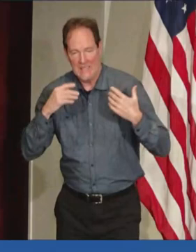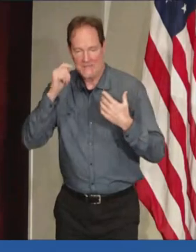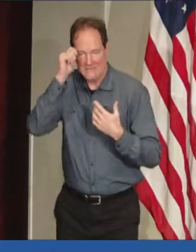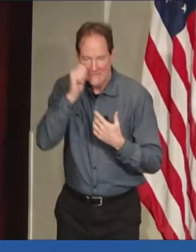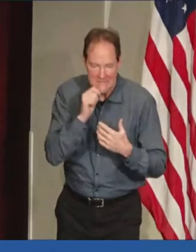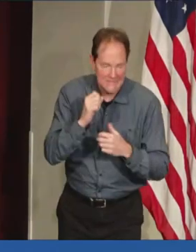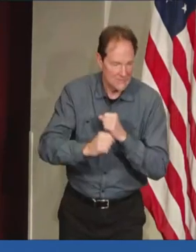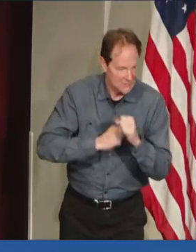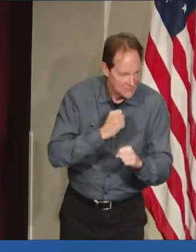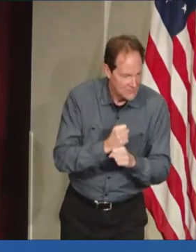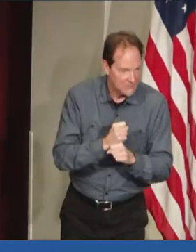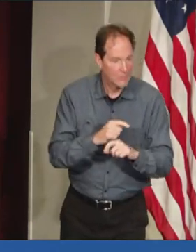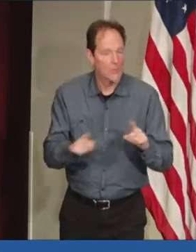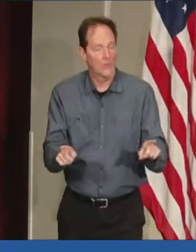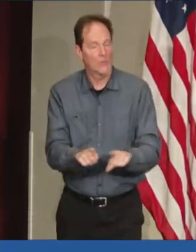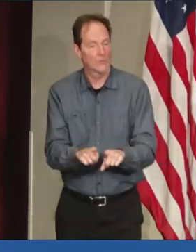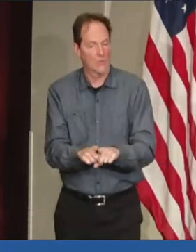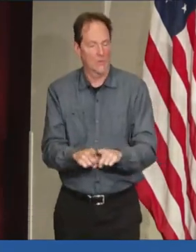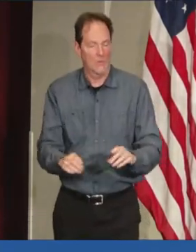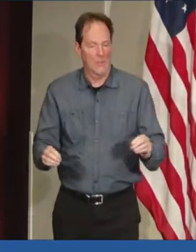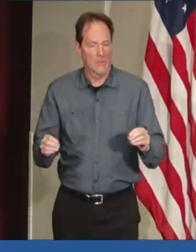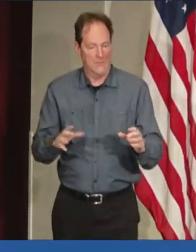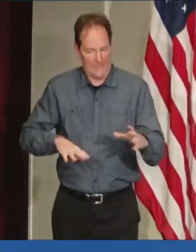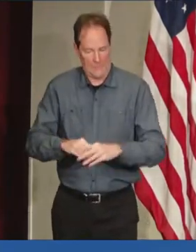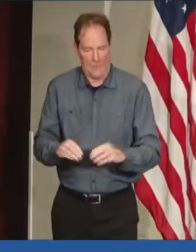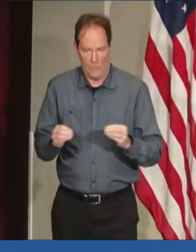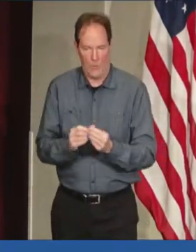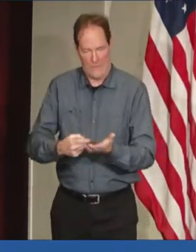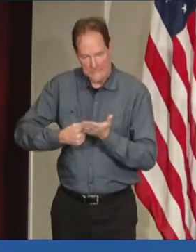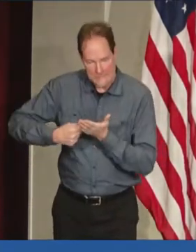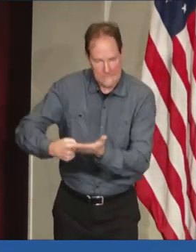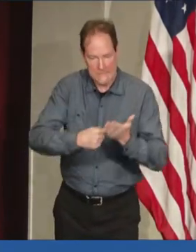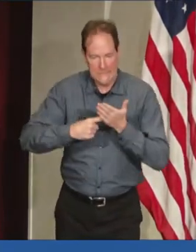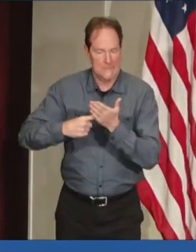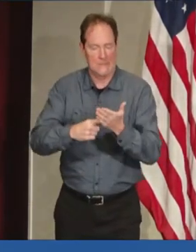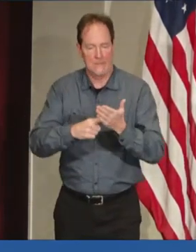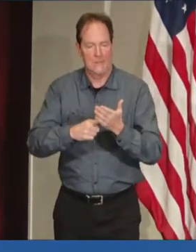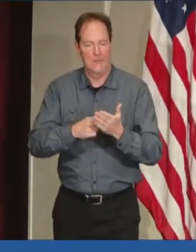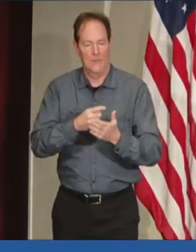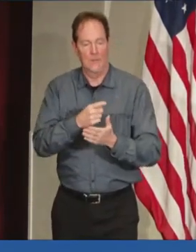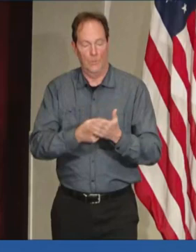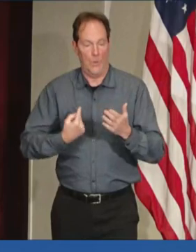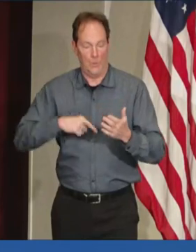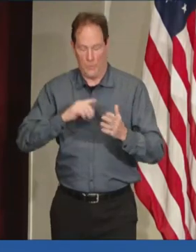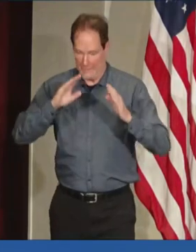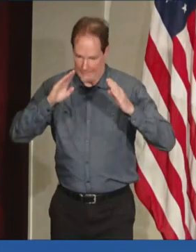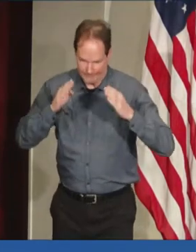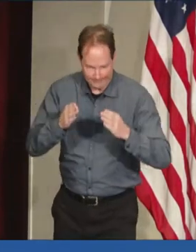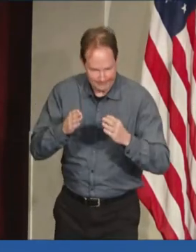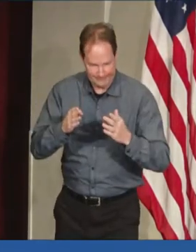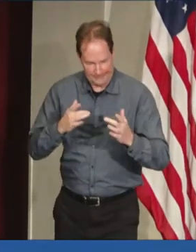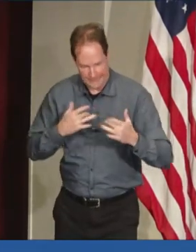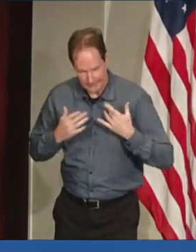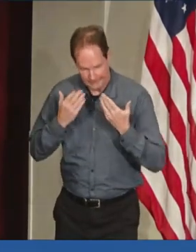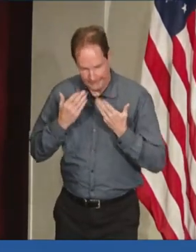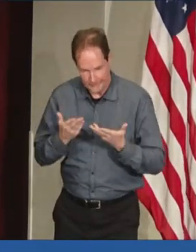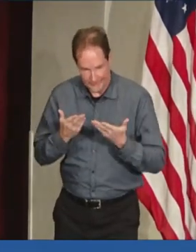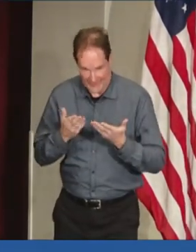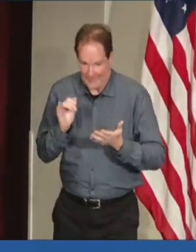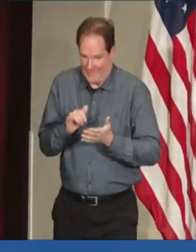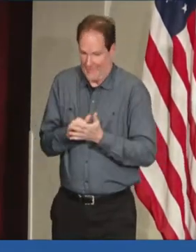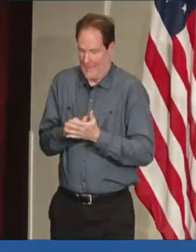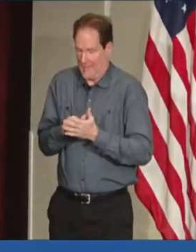have more discussions about what we were concerned about at that stage in our